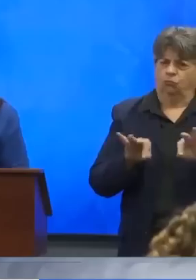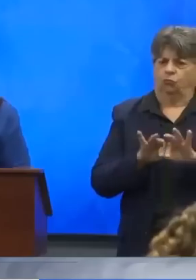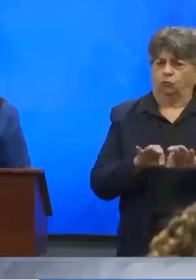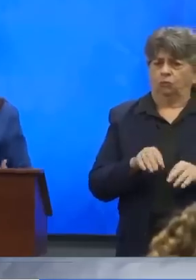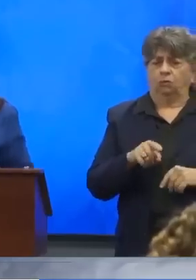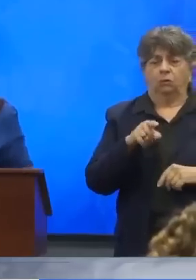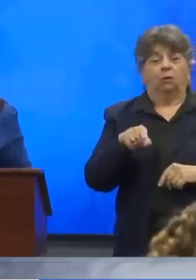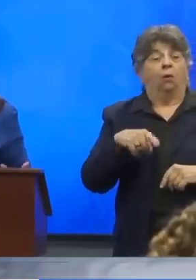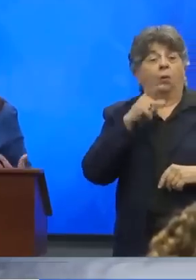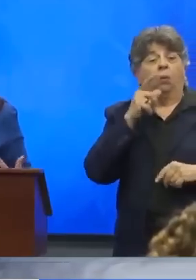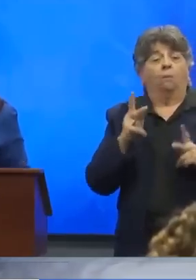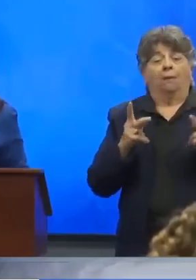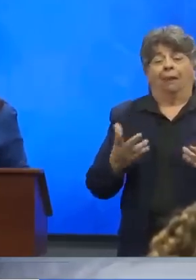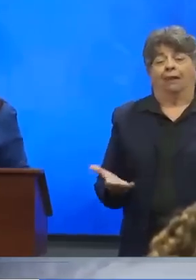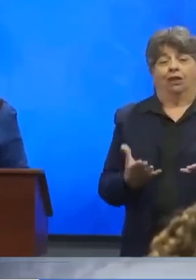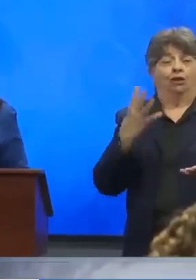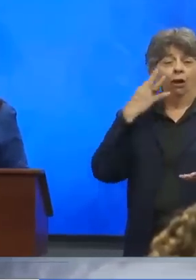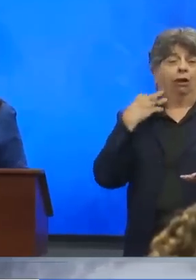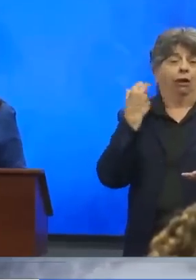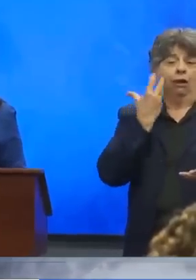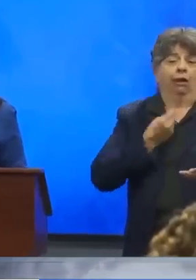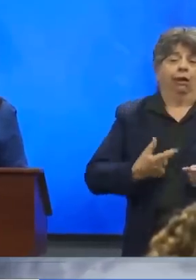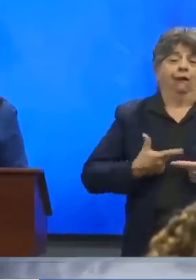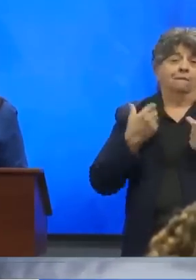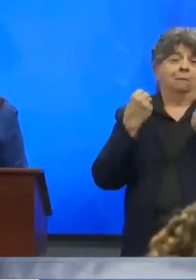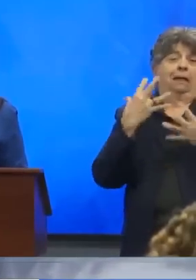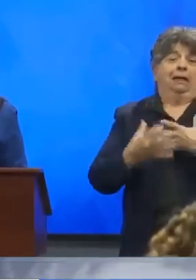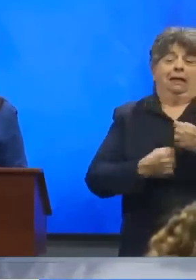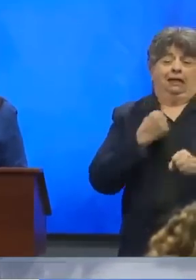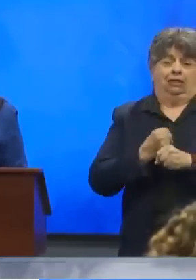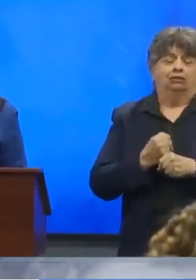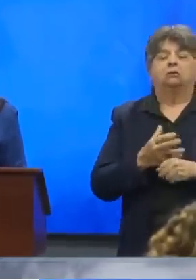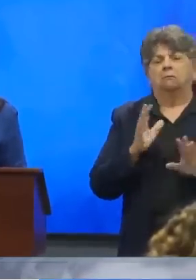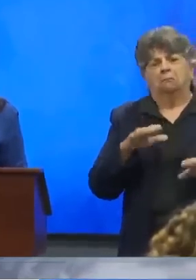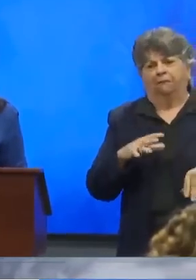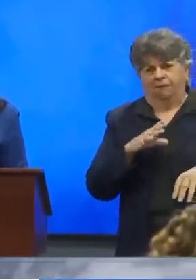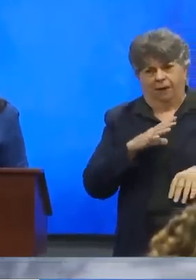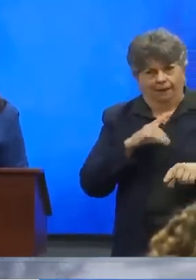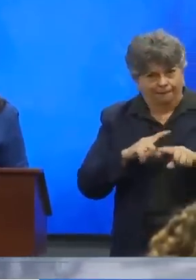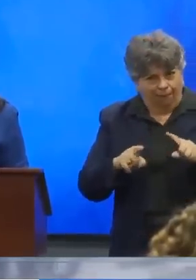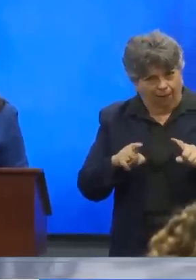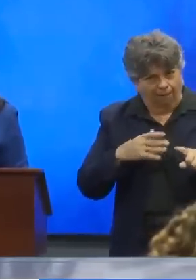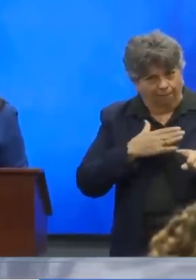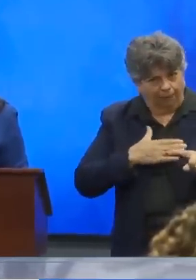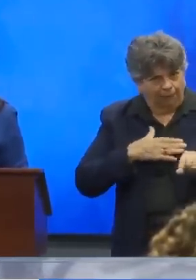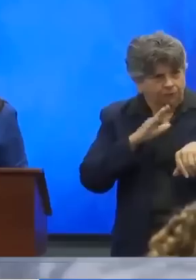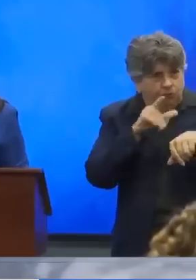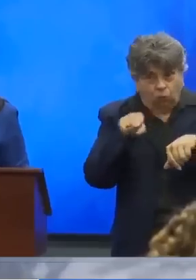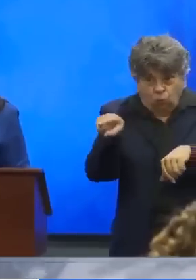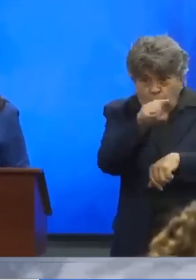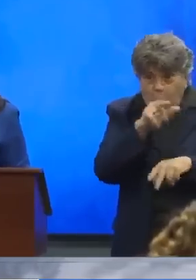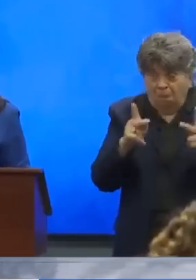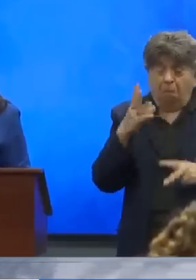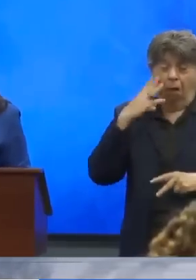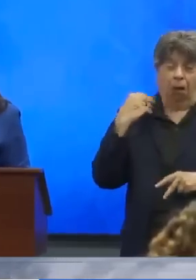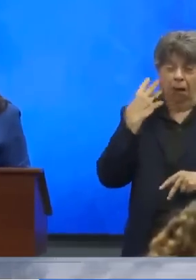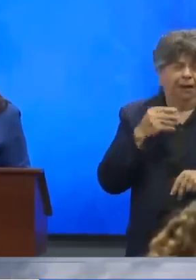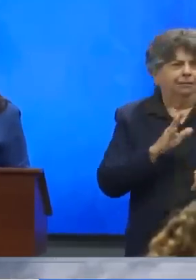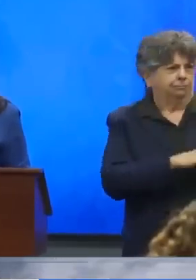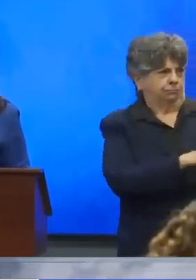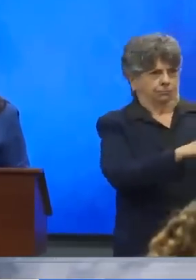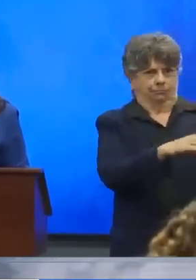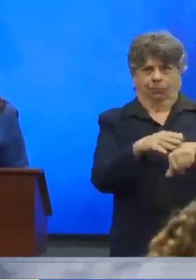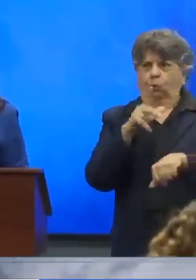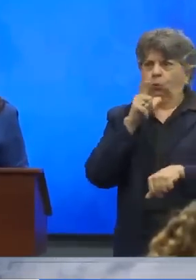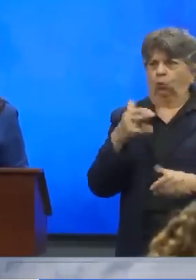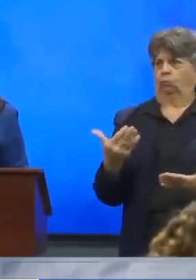here and maybe lived through numerous storms, warn your neighbors, your friends that are new to our state about how important